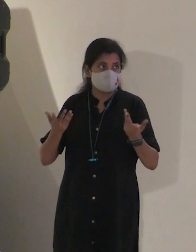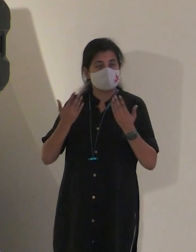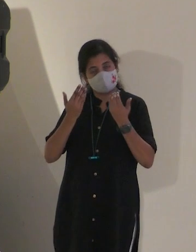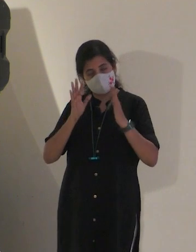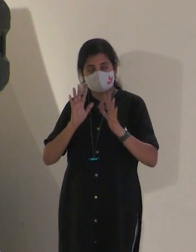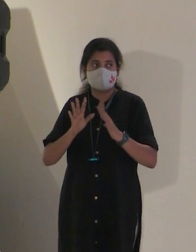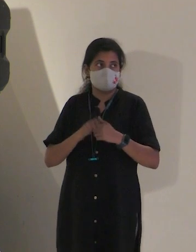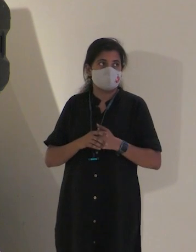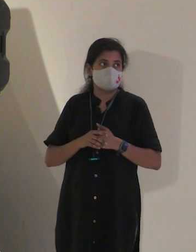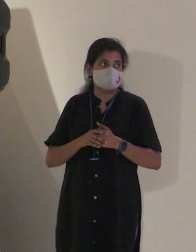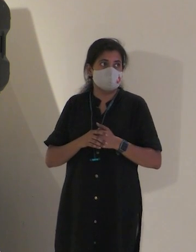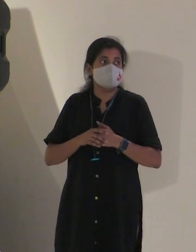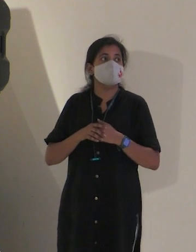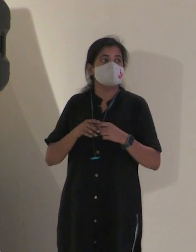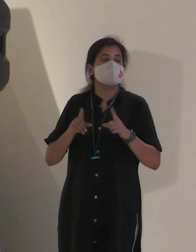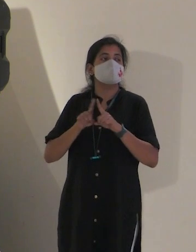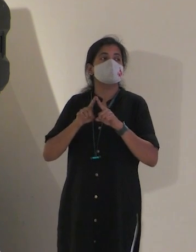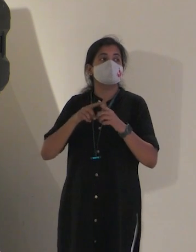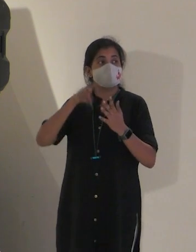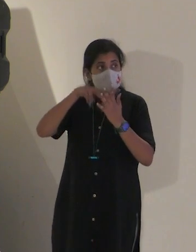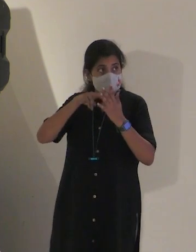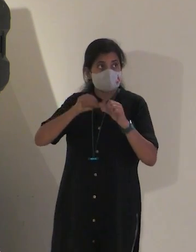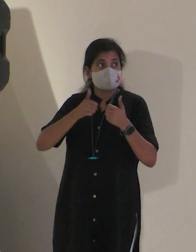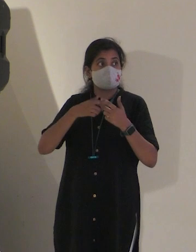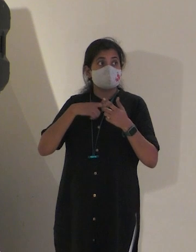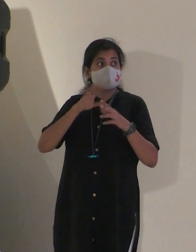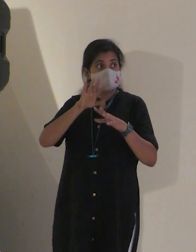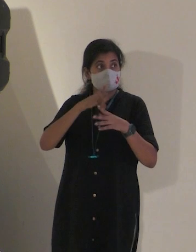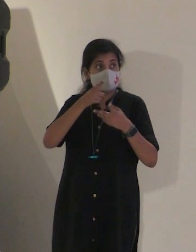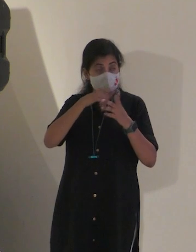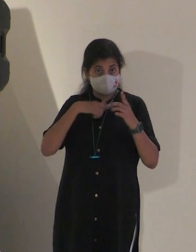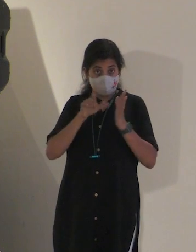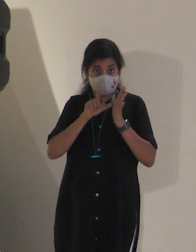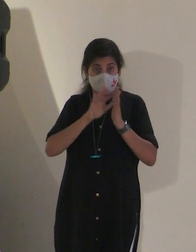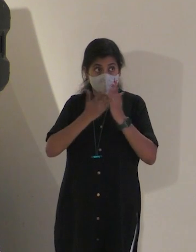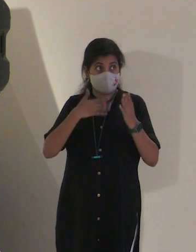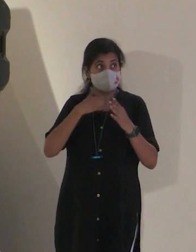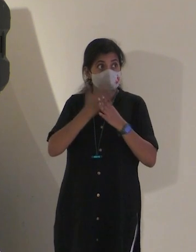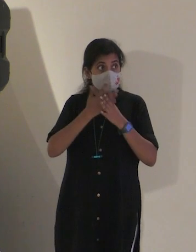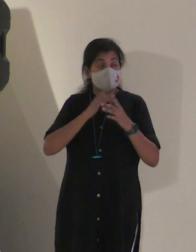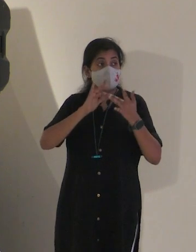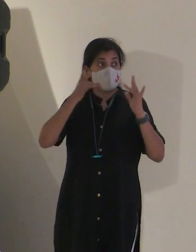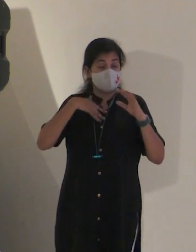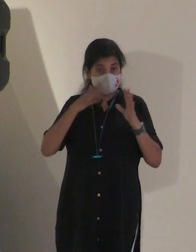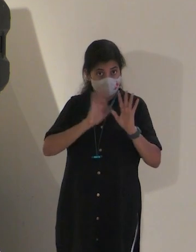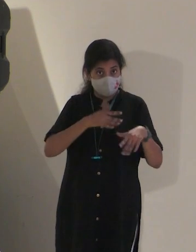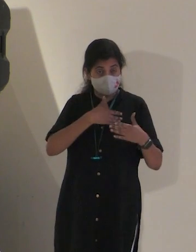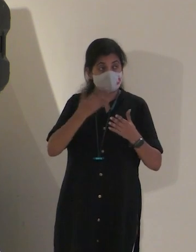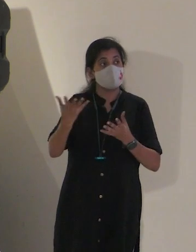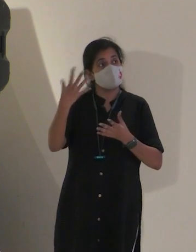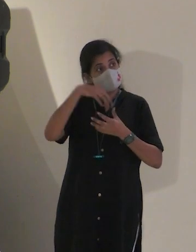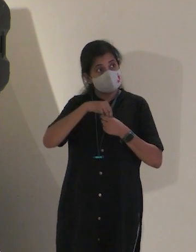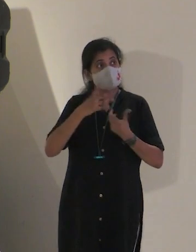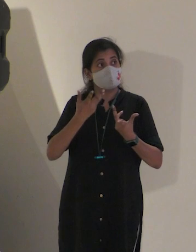a digital format, which we could have in our library? We have an online library. So, those are kind